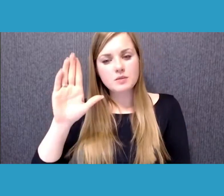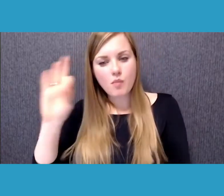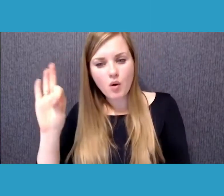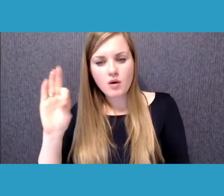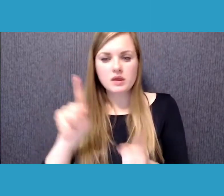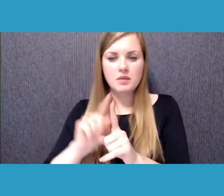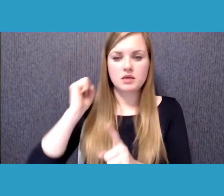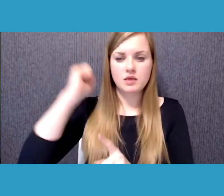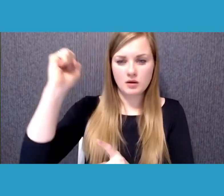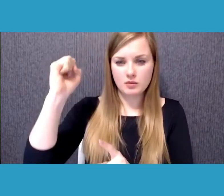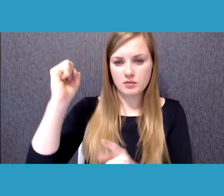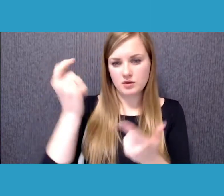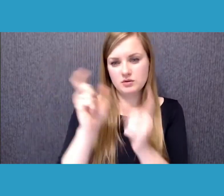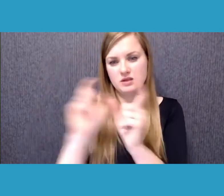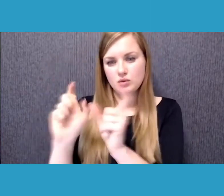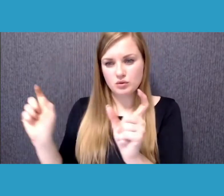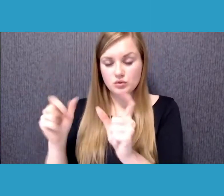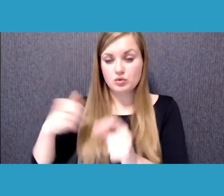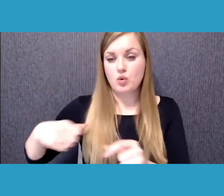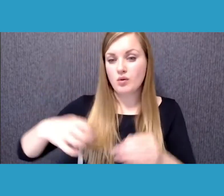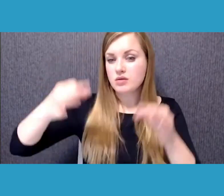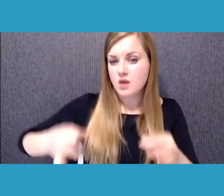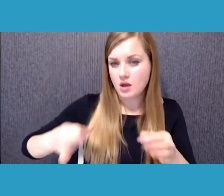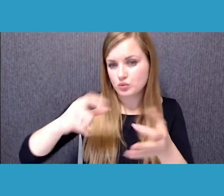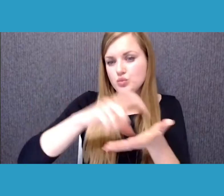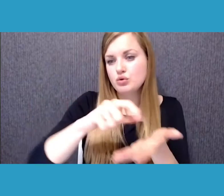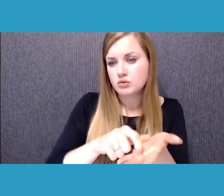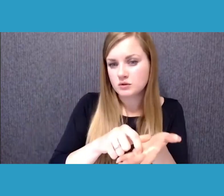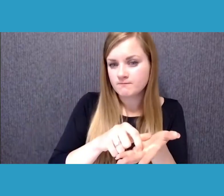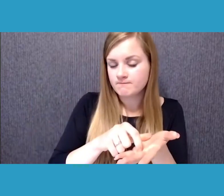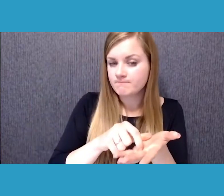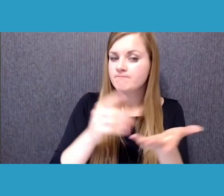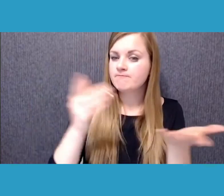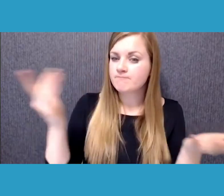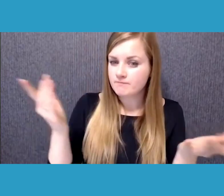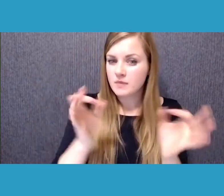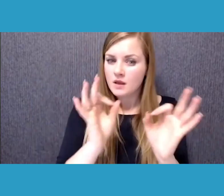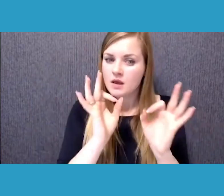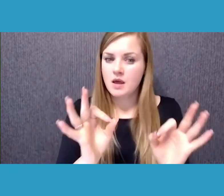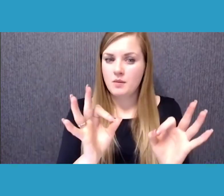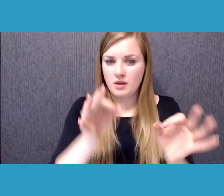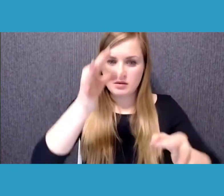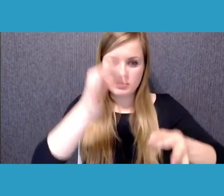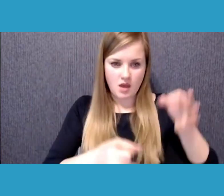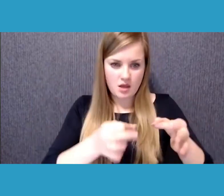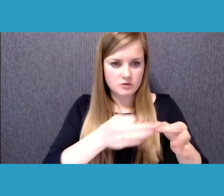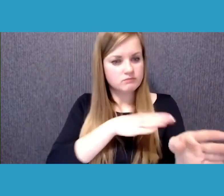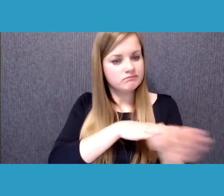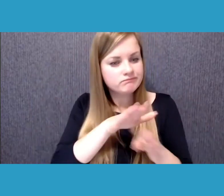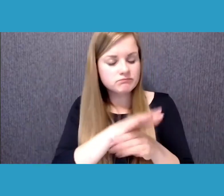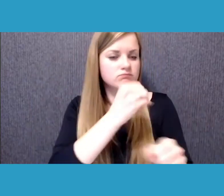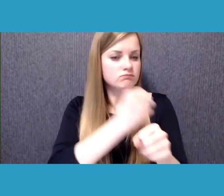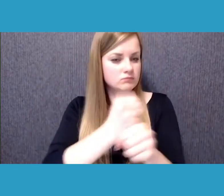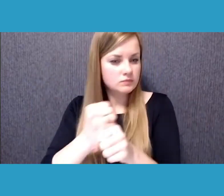my colleague in the preceding speech. There's, among other, been also different treatment